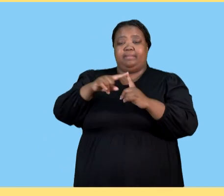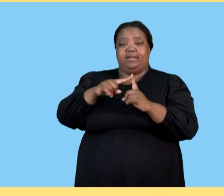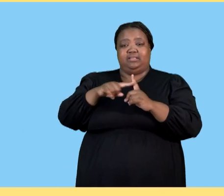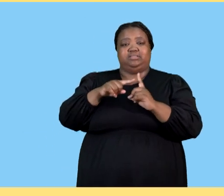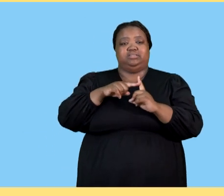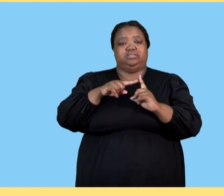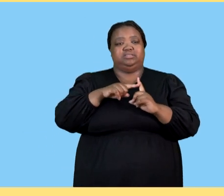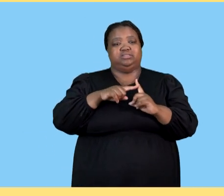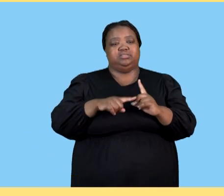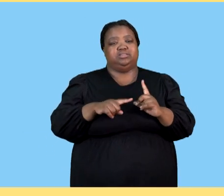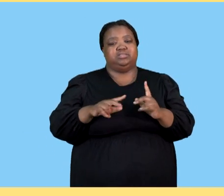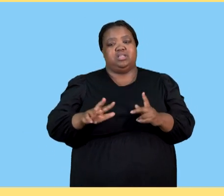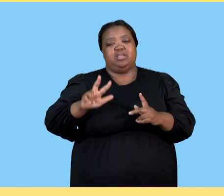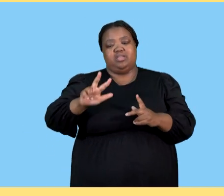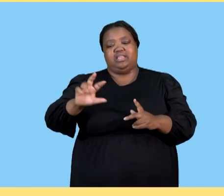plus